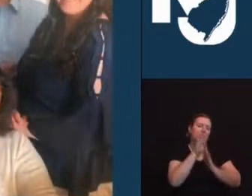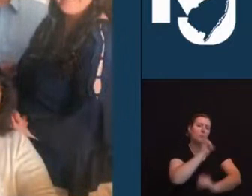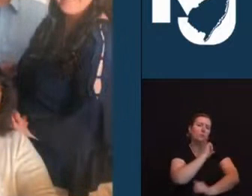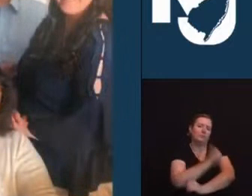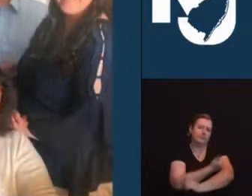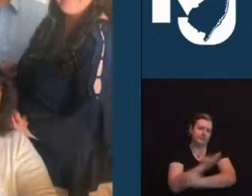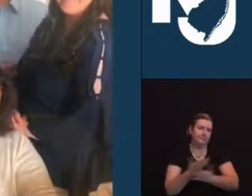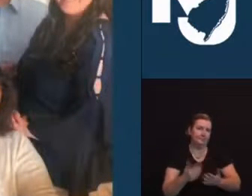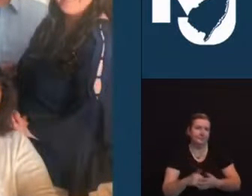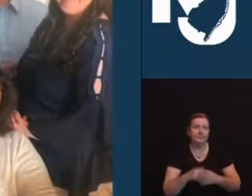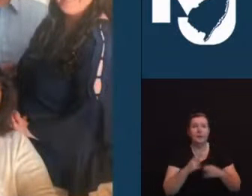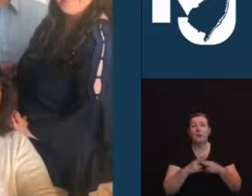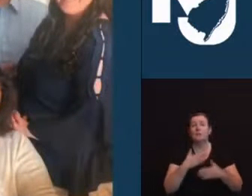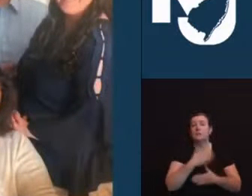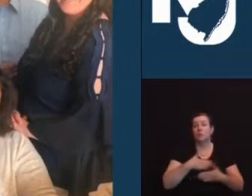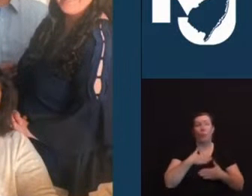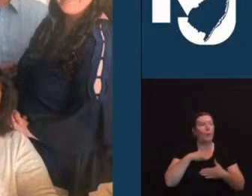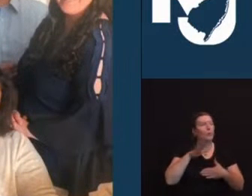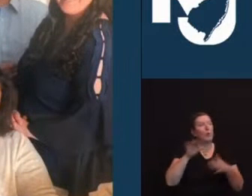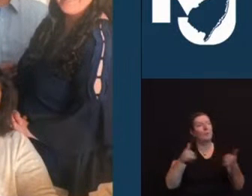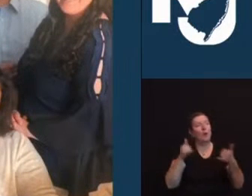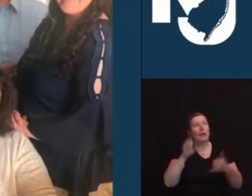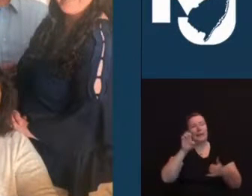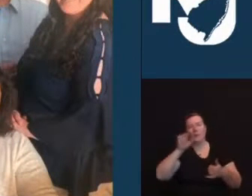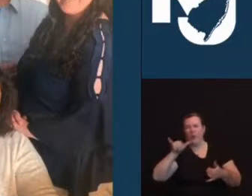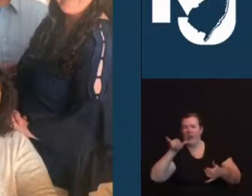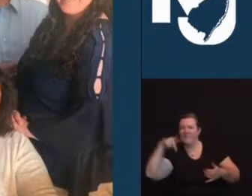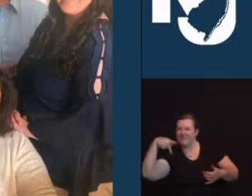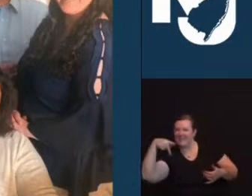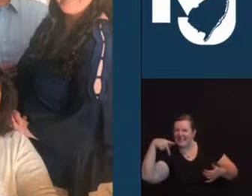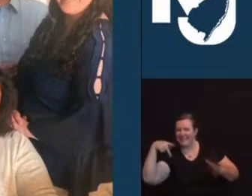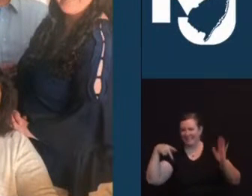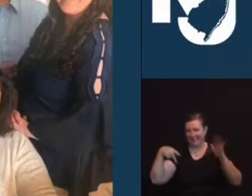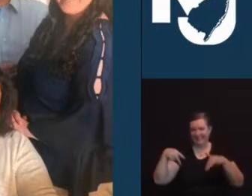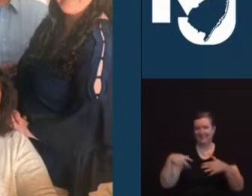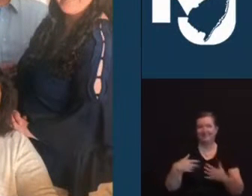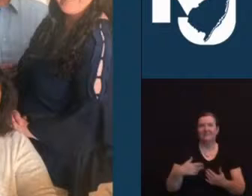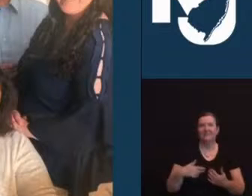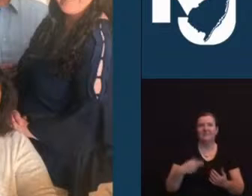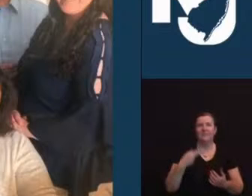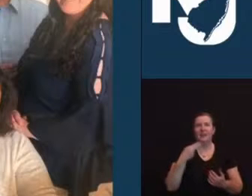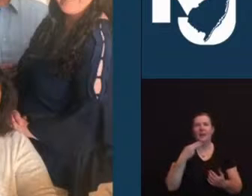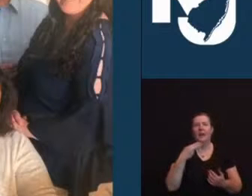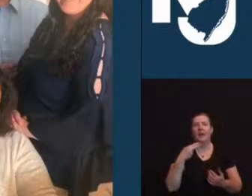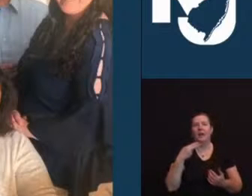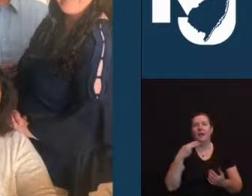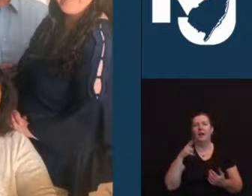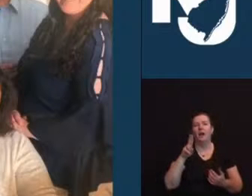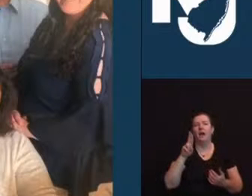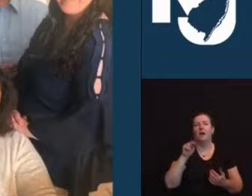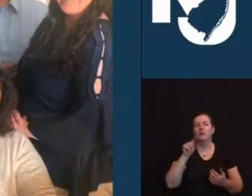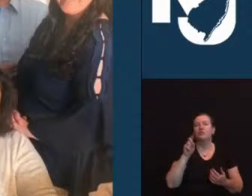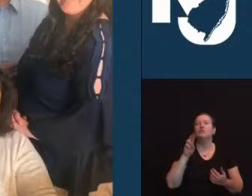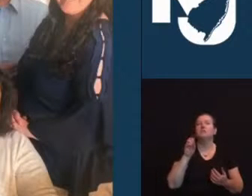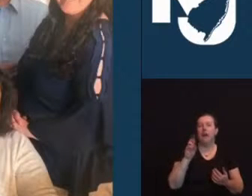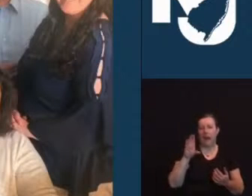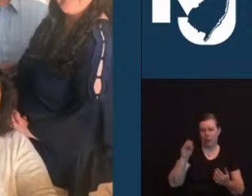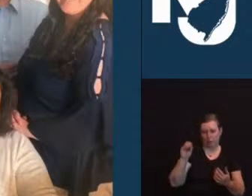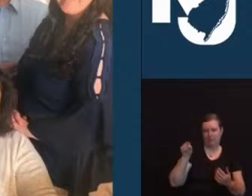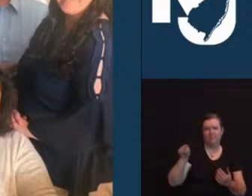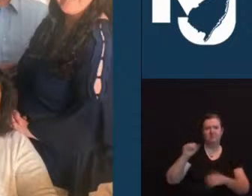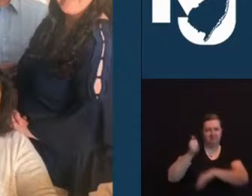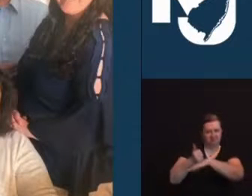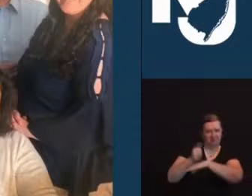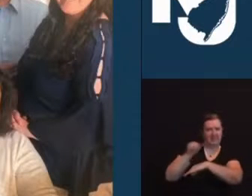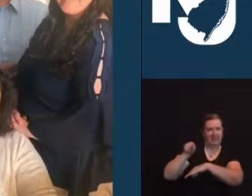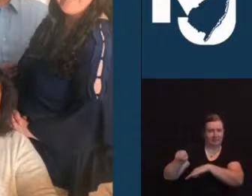is a Hunterdon County-based company that provides professionally trained wait staff and servers, bartenders, chefs, and utility